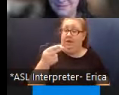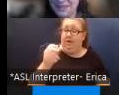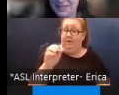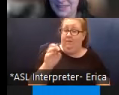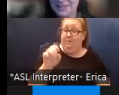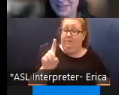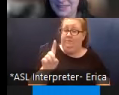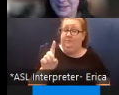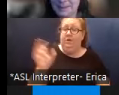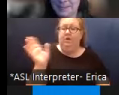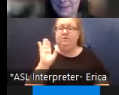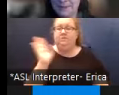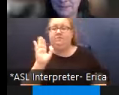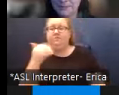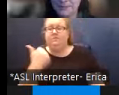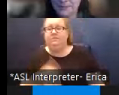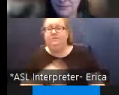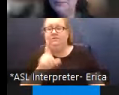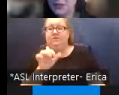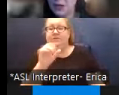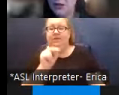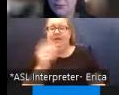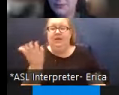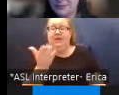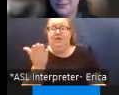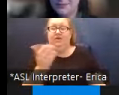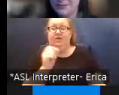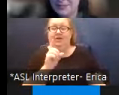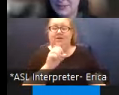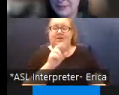Go. Hi, it's Dan here, Dan Smurda.